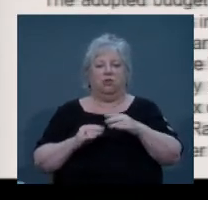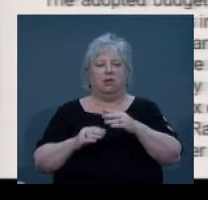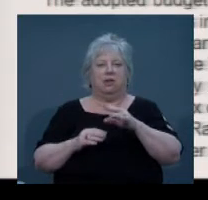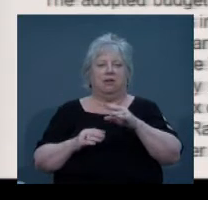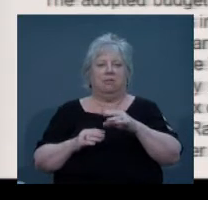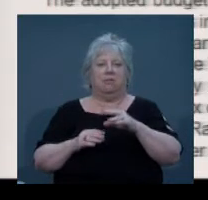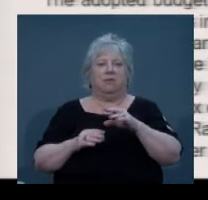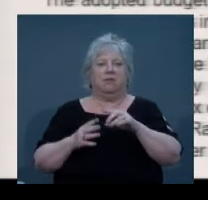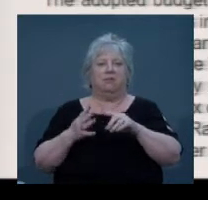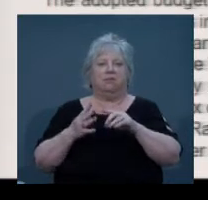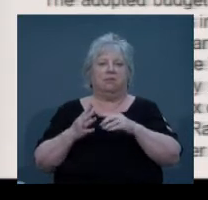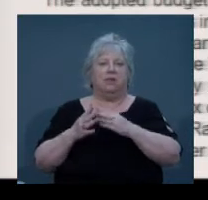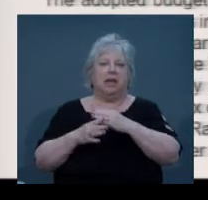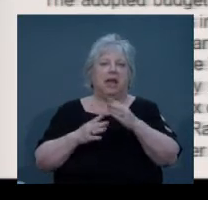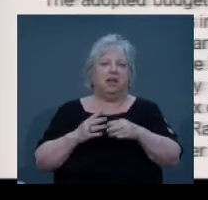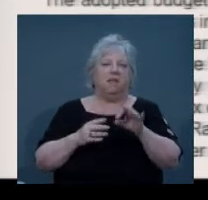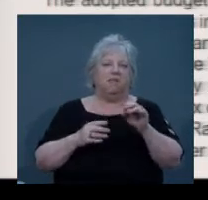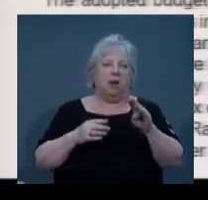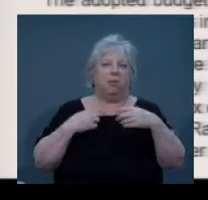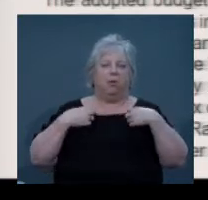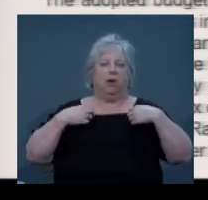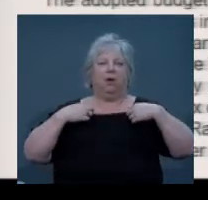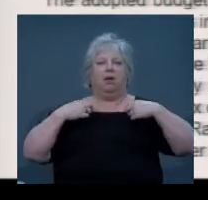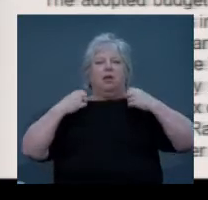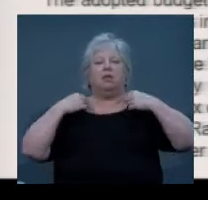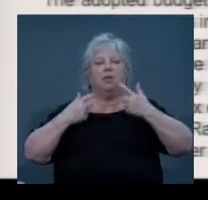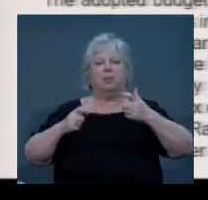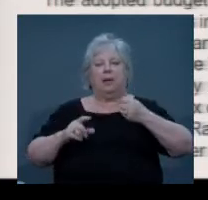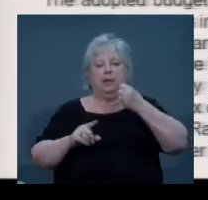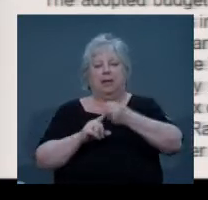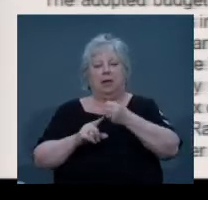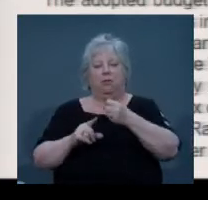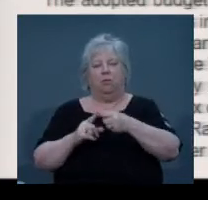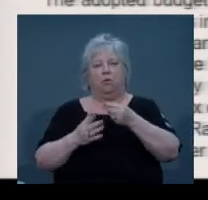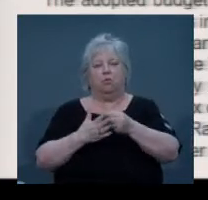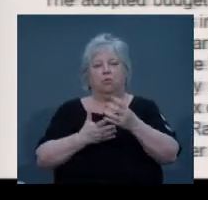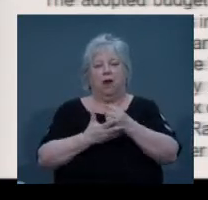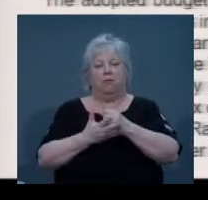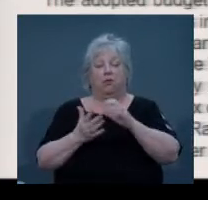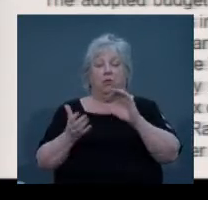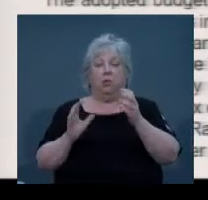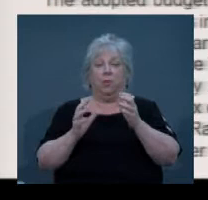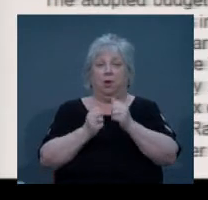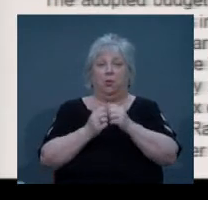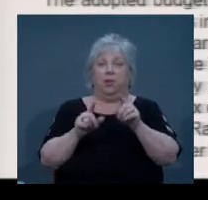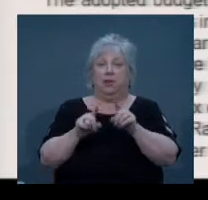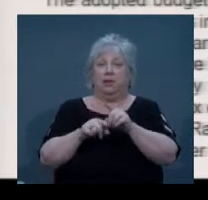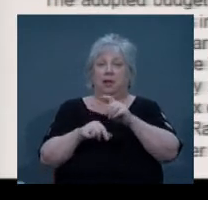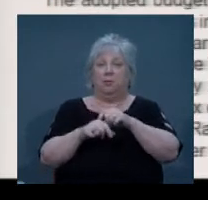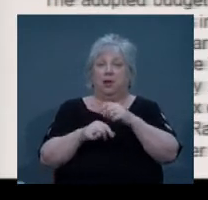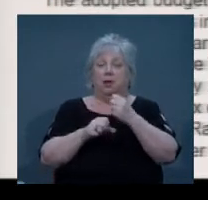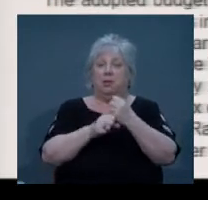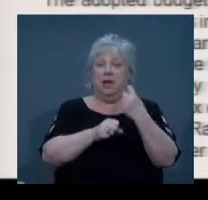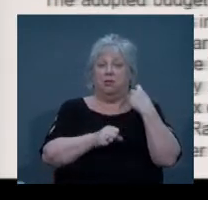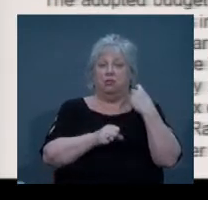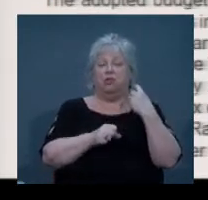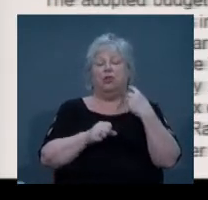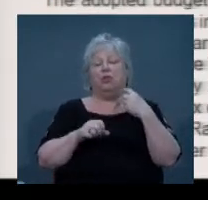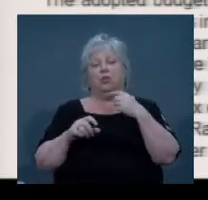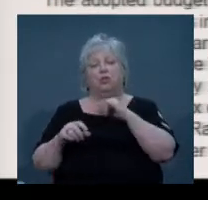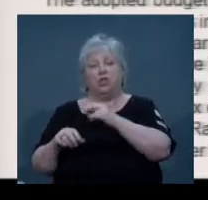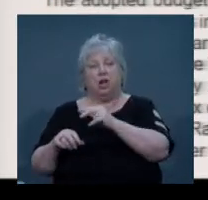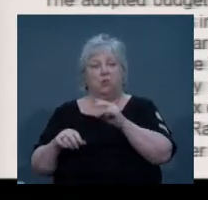February. So we see the biggest hits to the revenue in comparison to the same period a year ago in January and